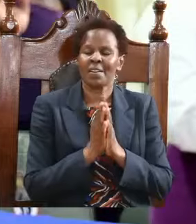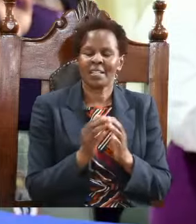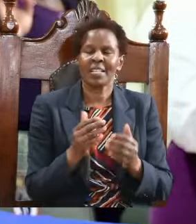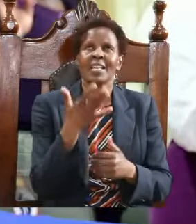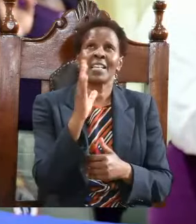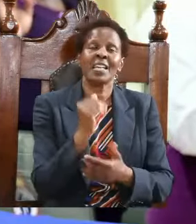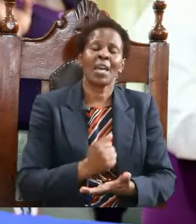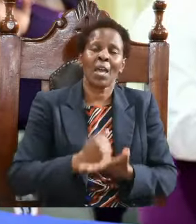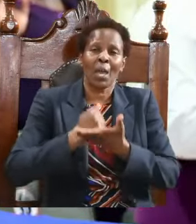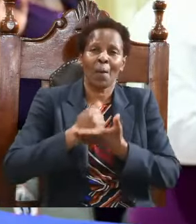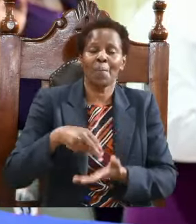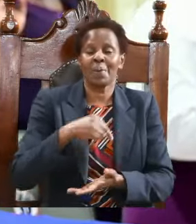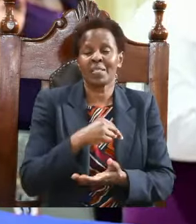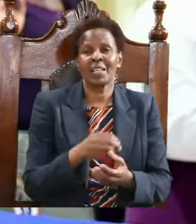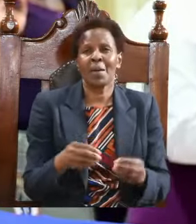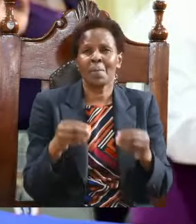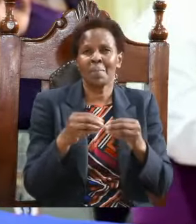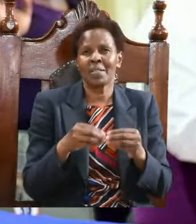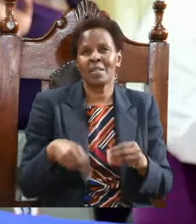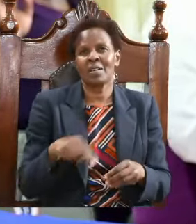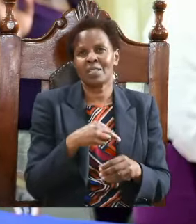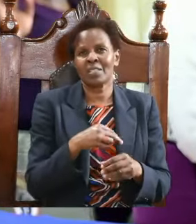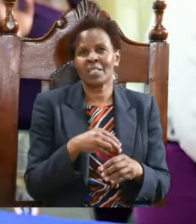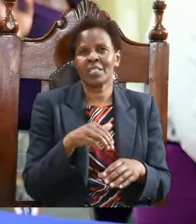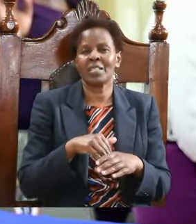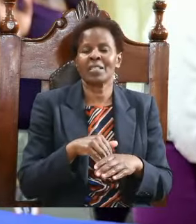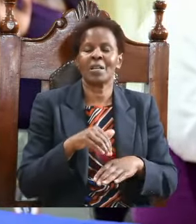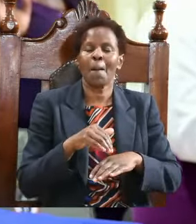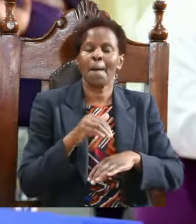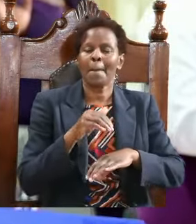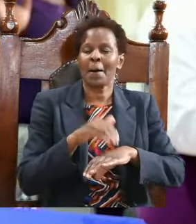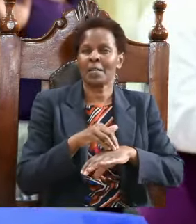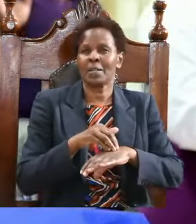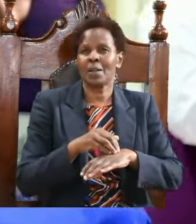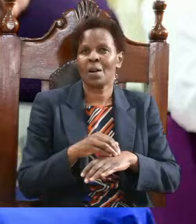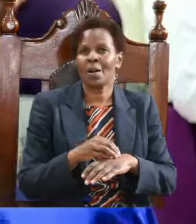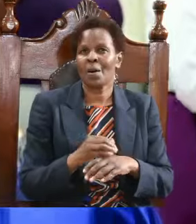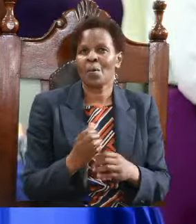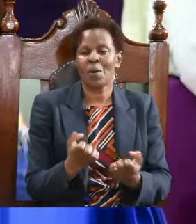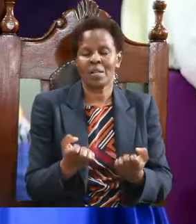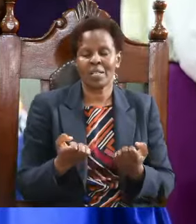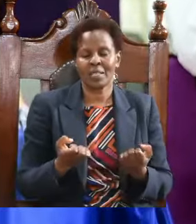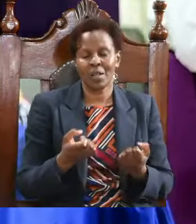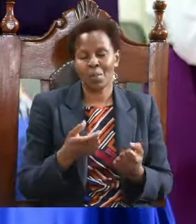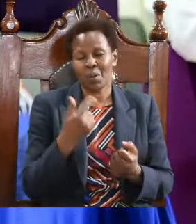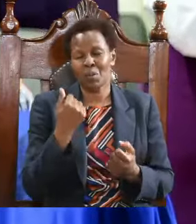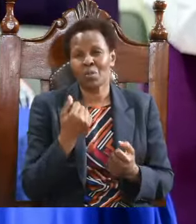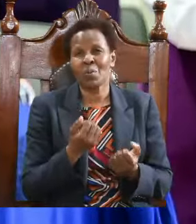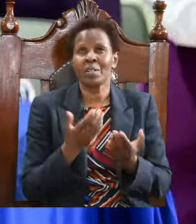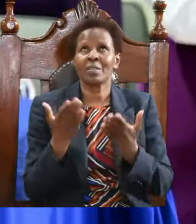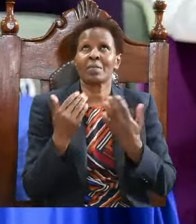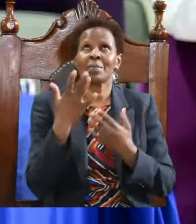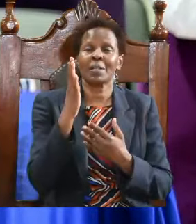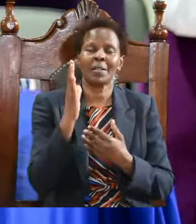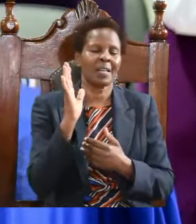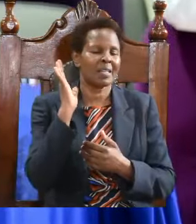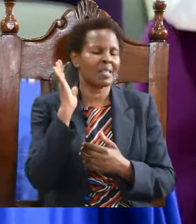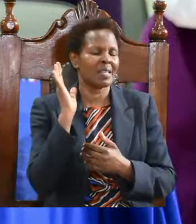us at the points of our need, O dear Lord, for we are your servants. Hear our